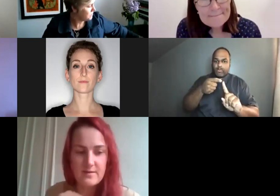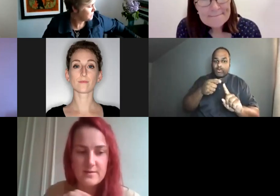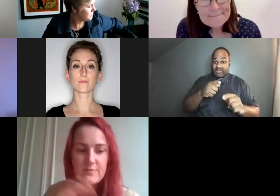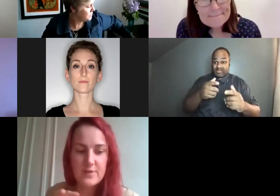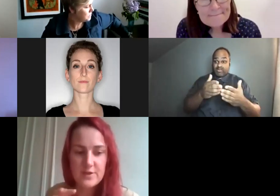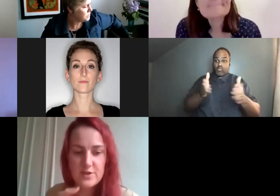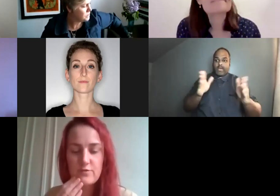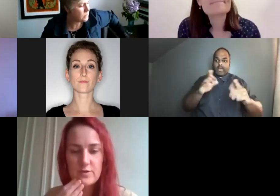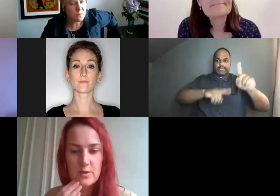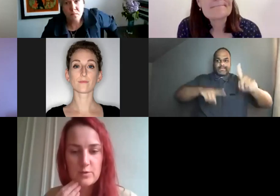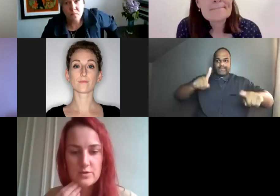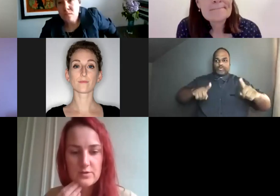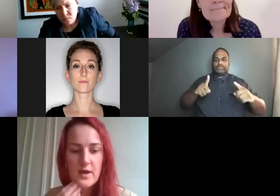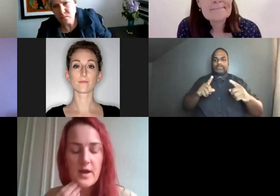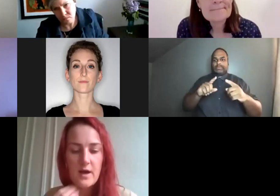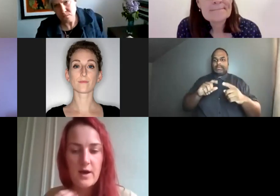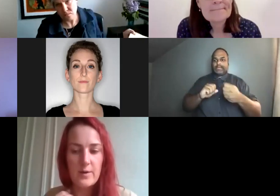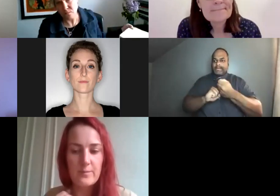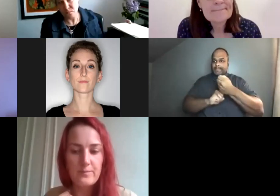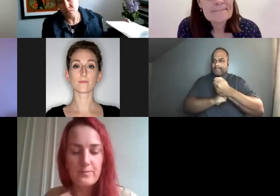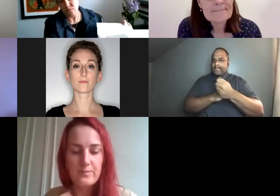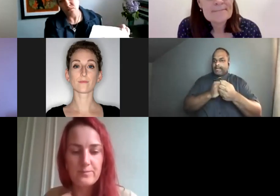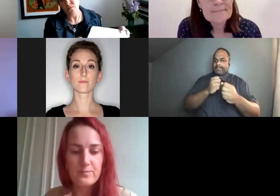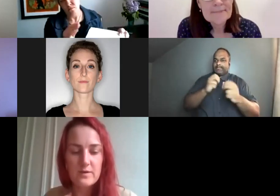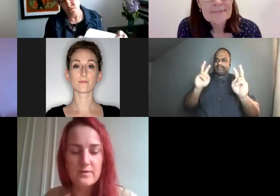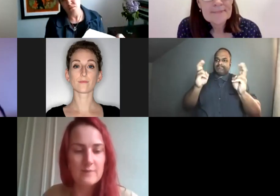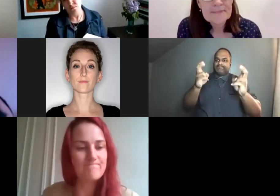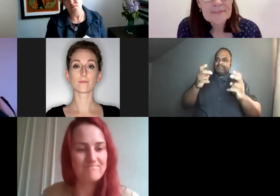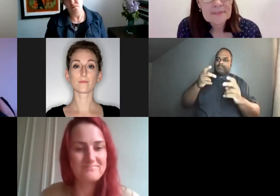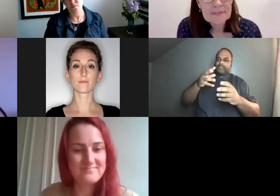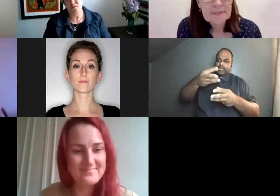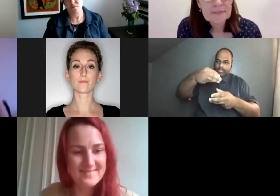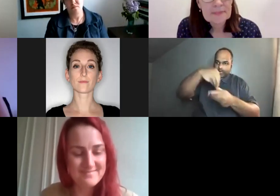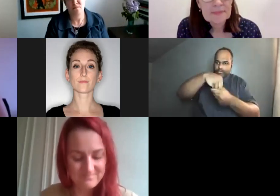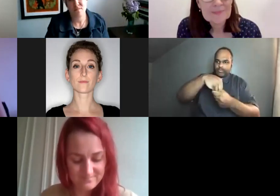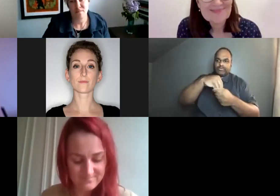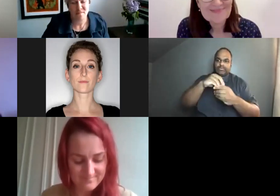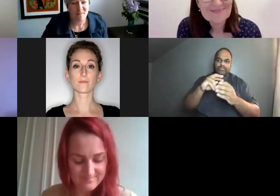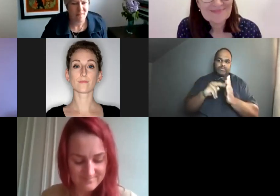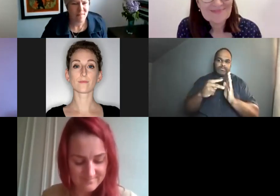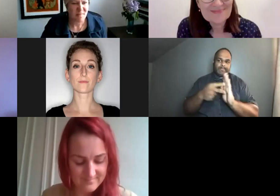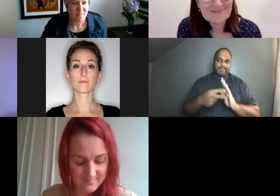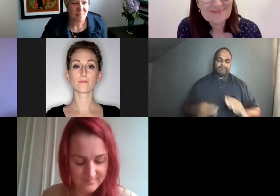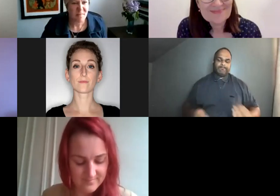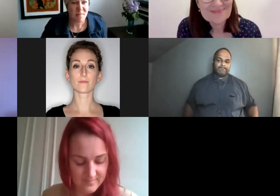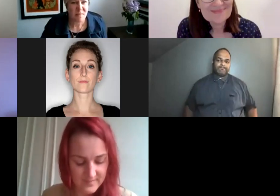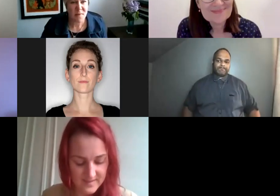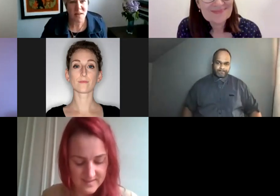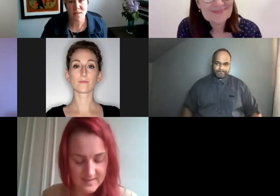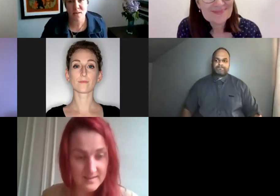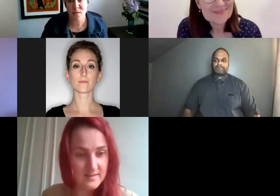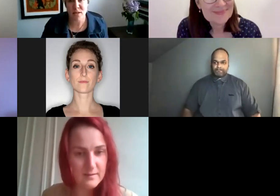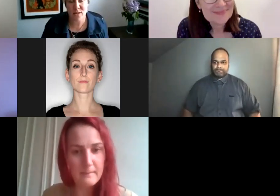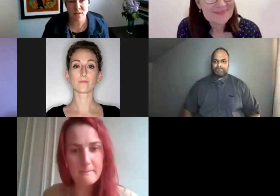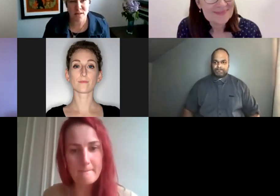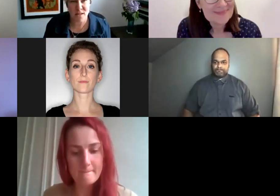diversity-based definition of inclusion. Thank